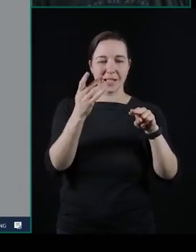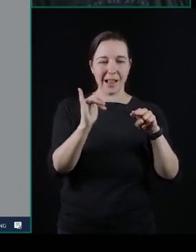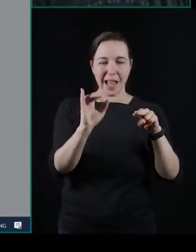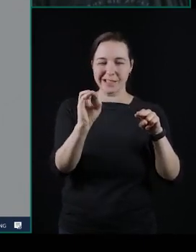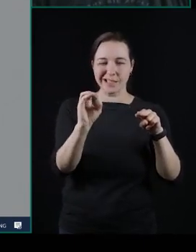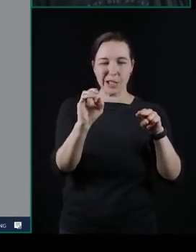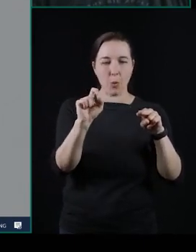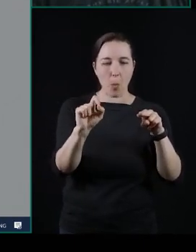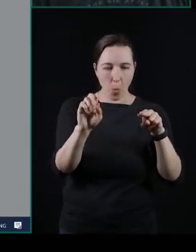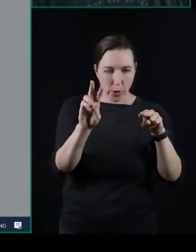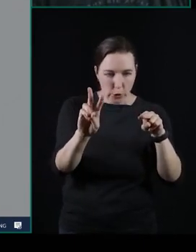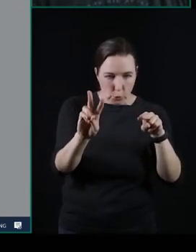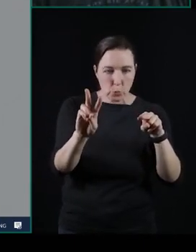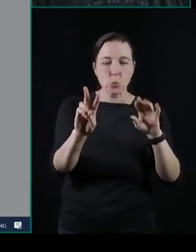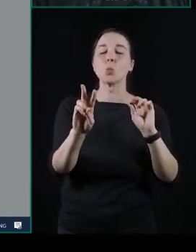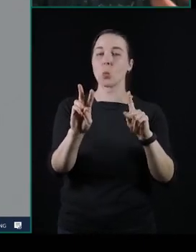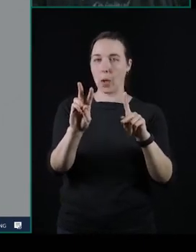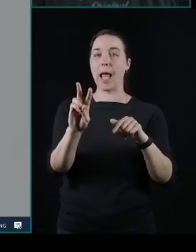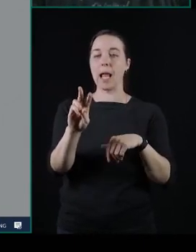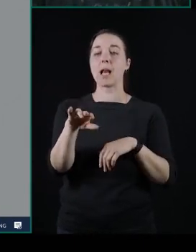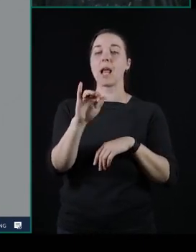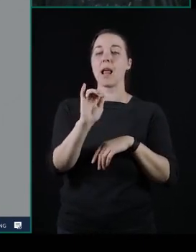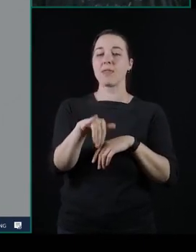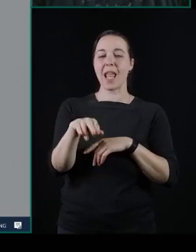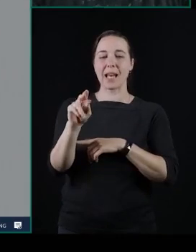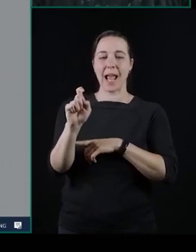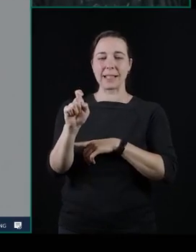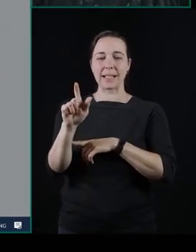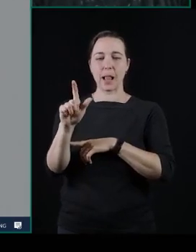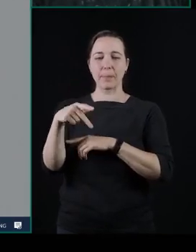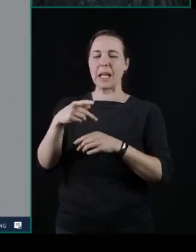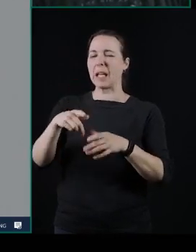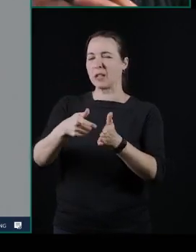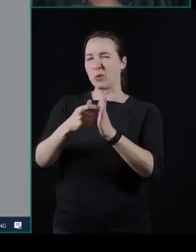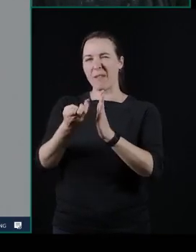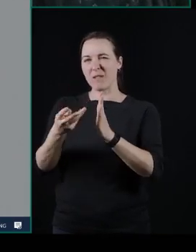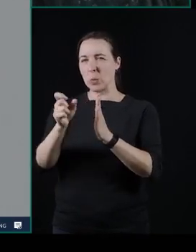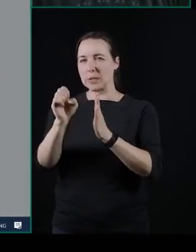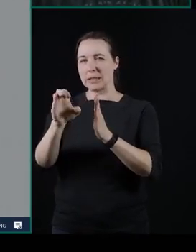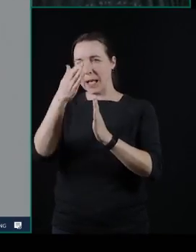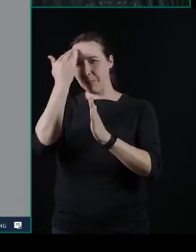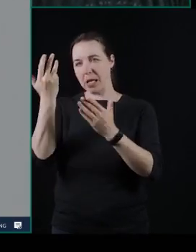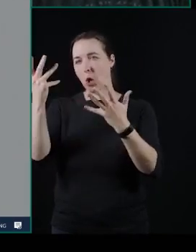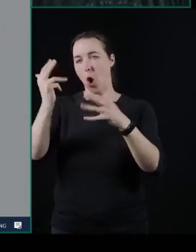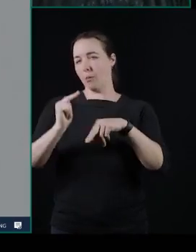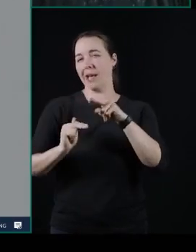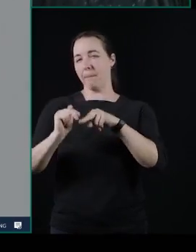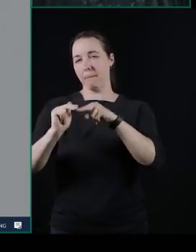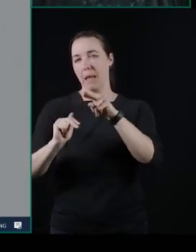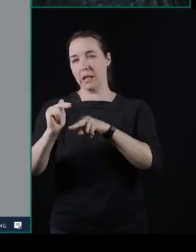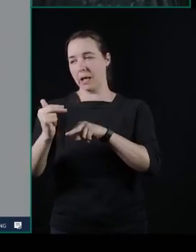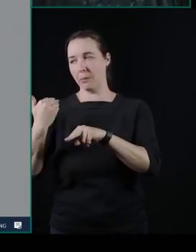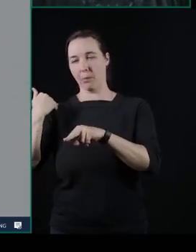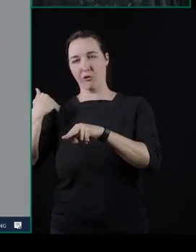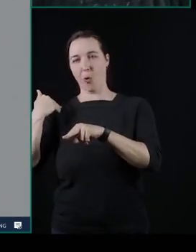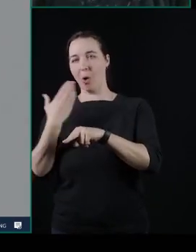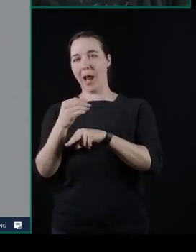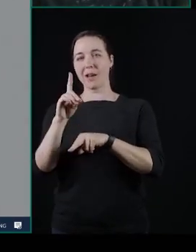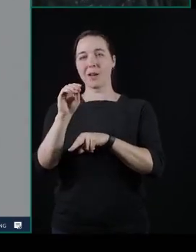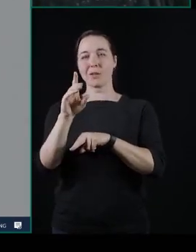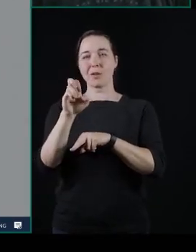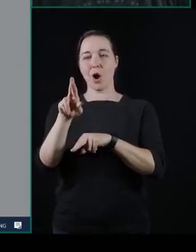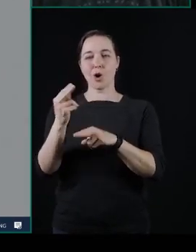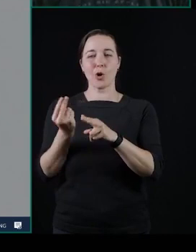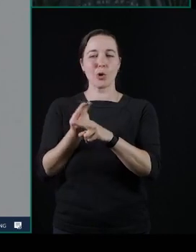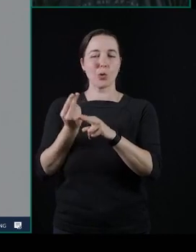Live 0.0.2. The actual build took a few seconds because we had already built a relevant image before, and